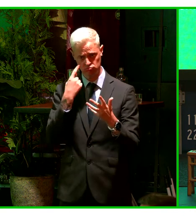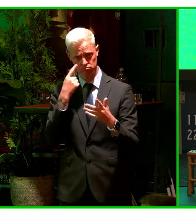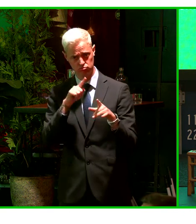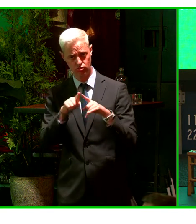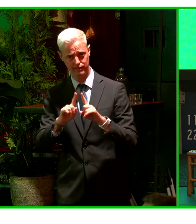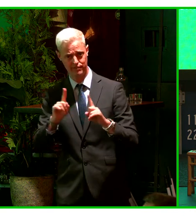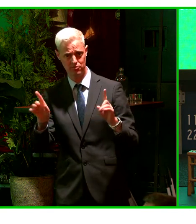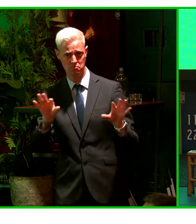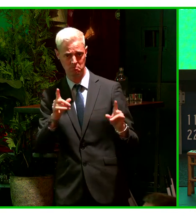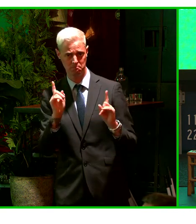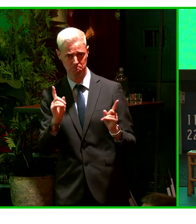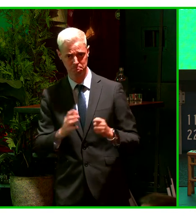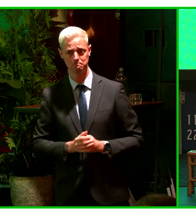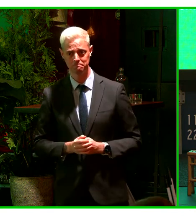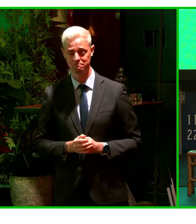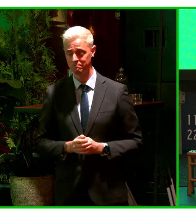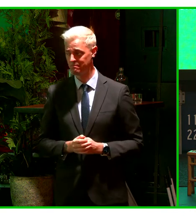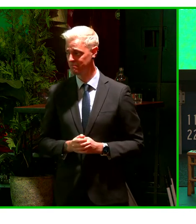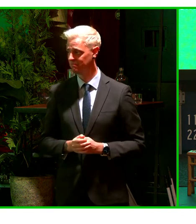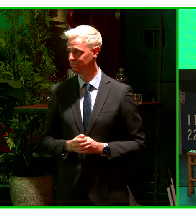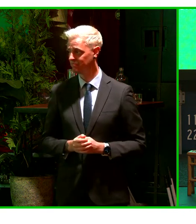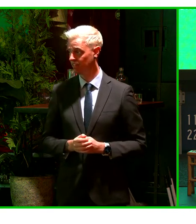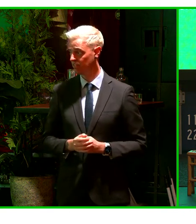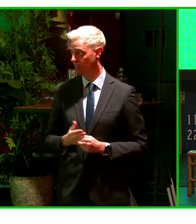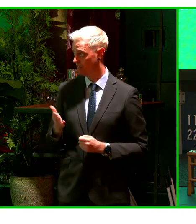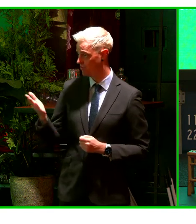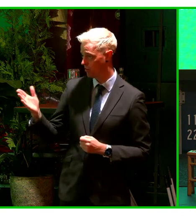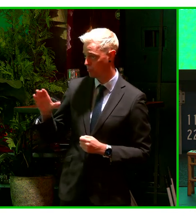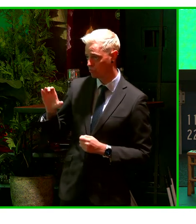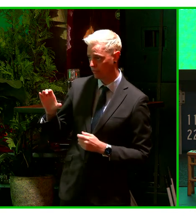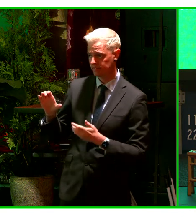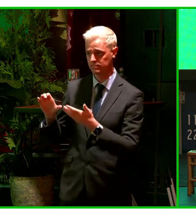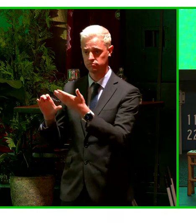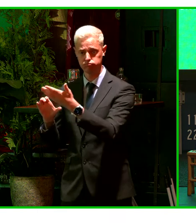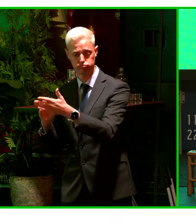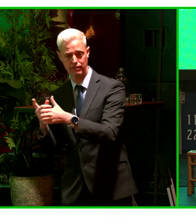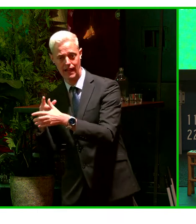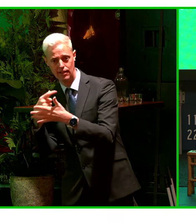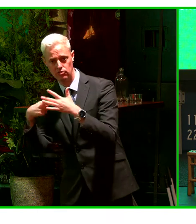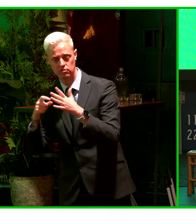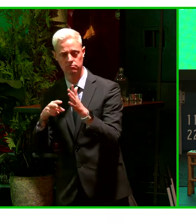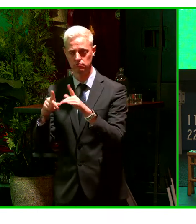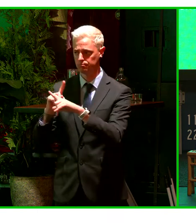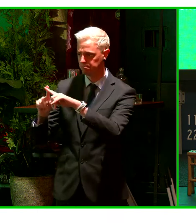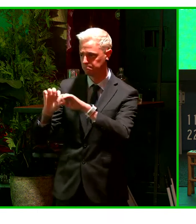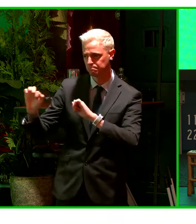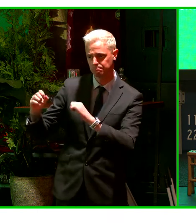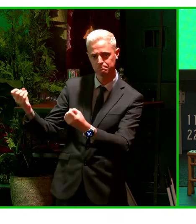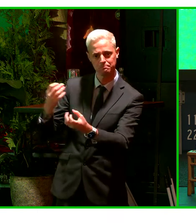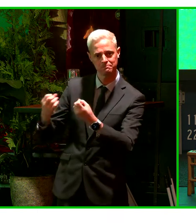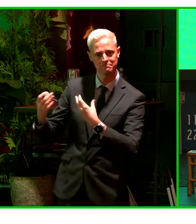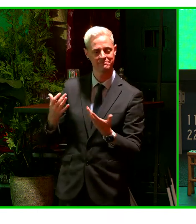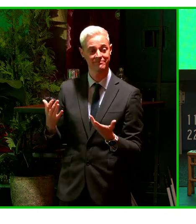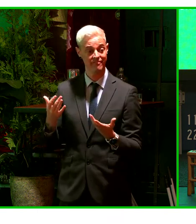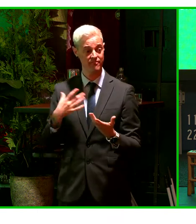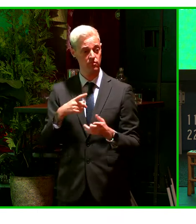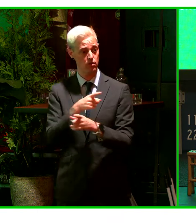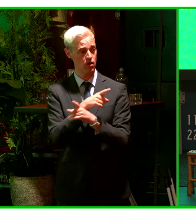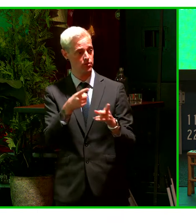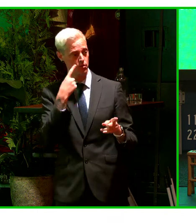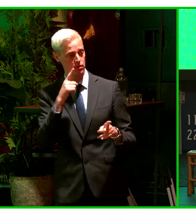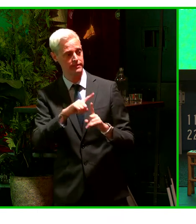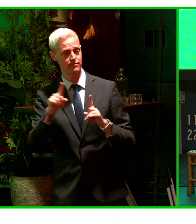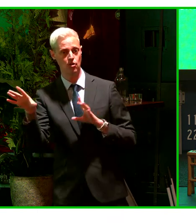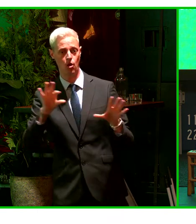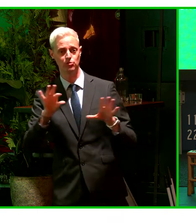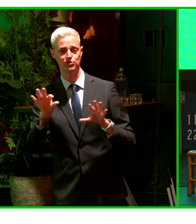final point for me though, and it builds off what Chris has said, what Andy said, what Steve has said. If we genuinely want to get people travelling differently,